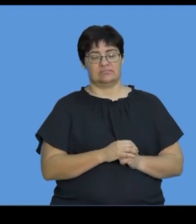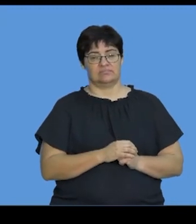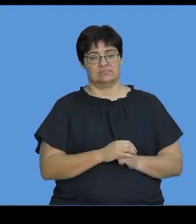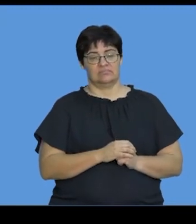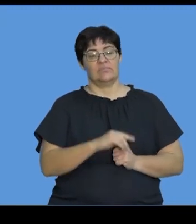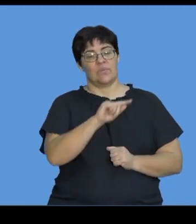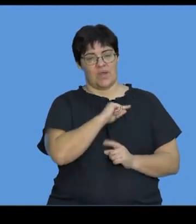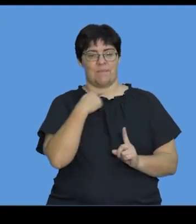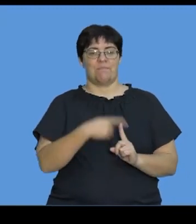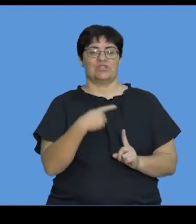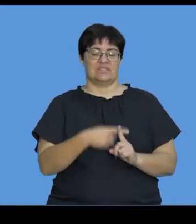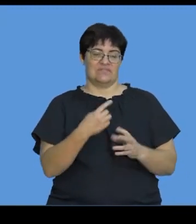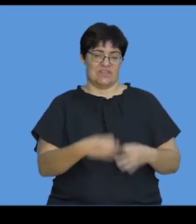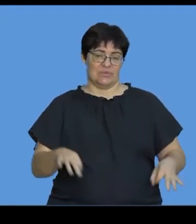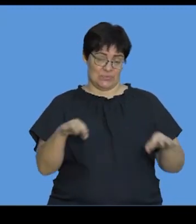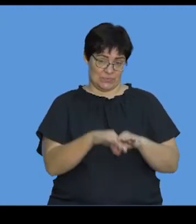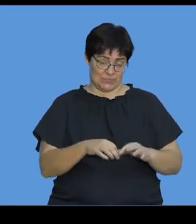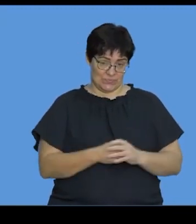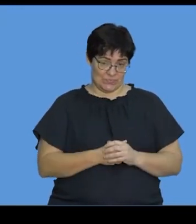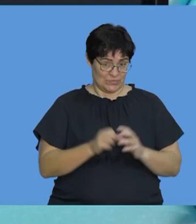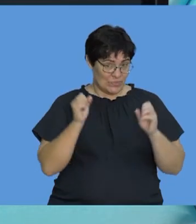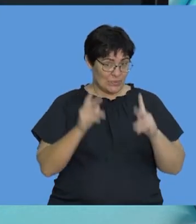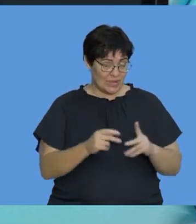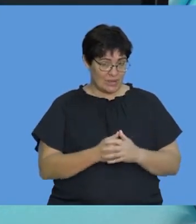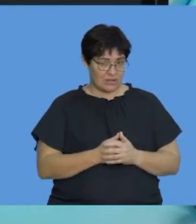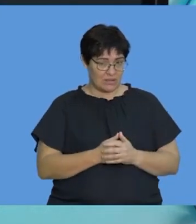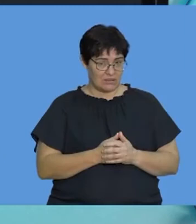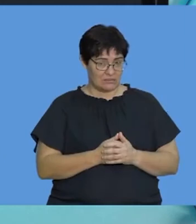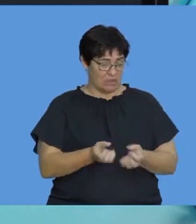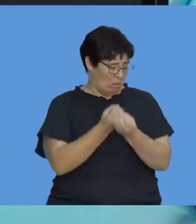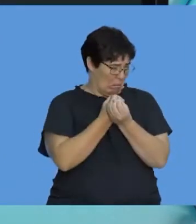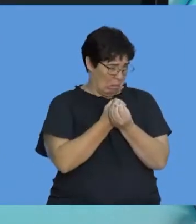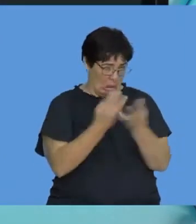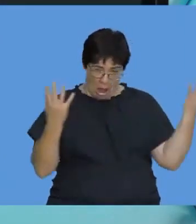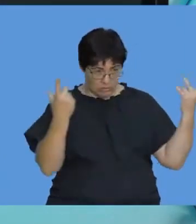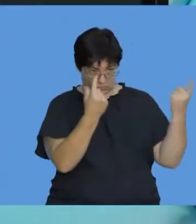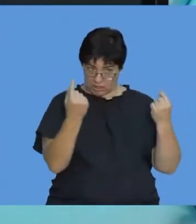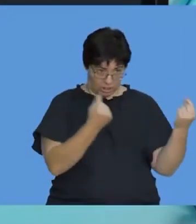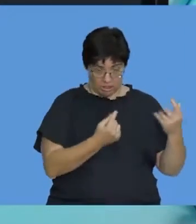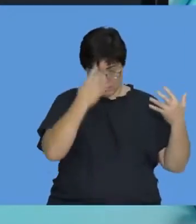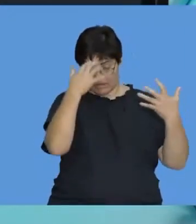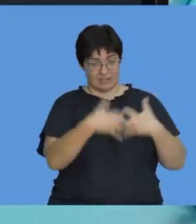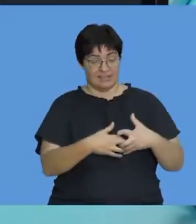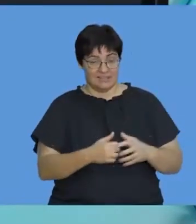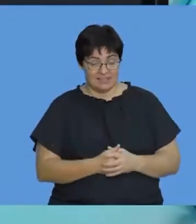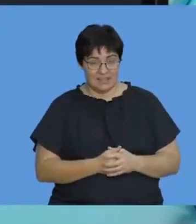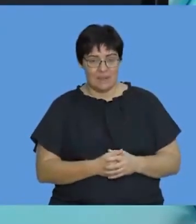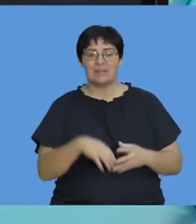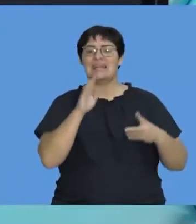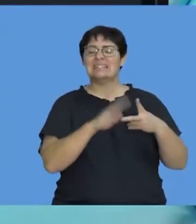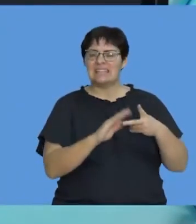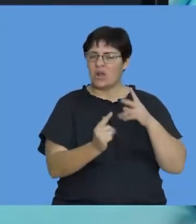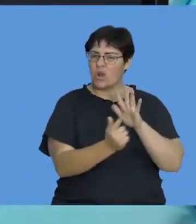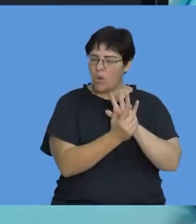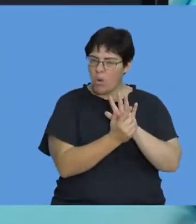right, because it's a positive value. Okay, lots to do here. But the thing with